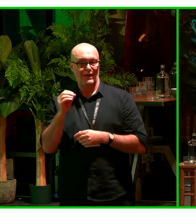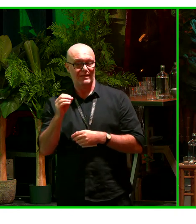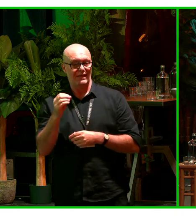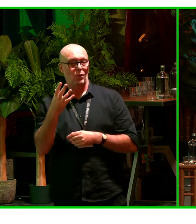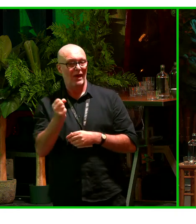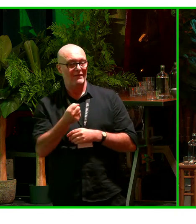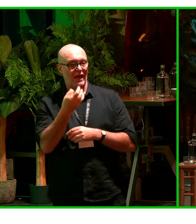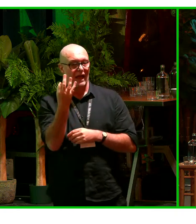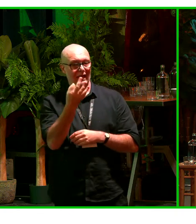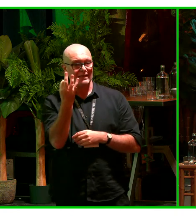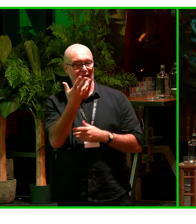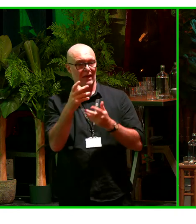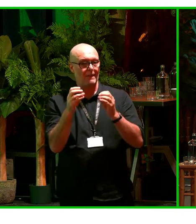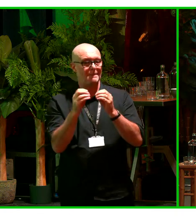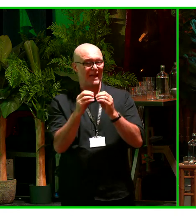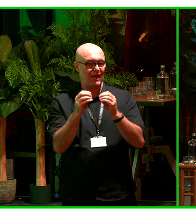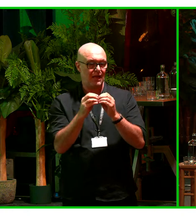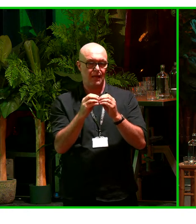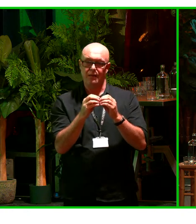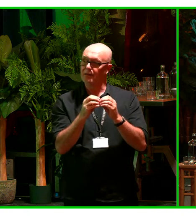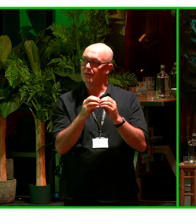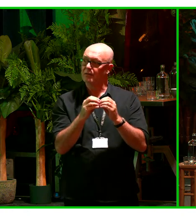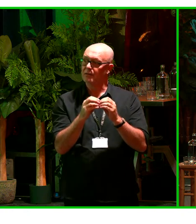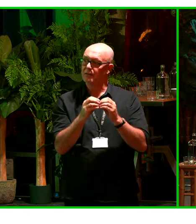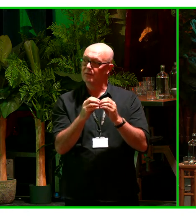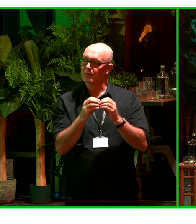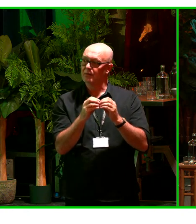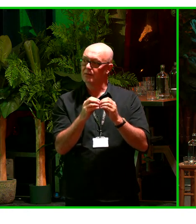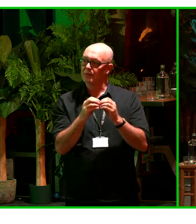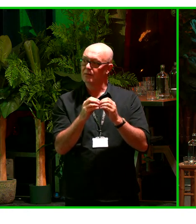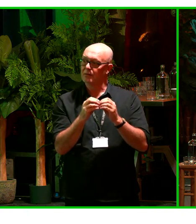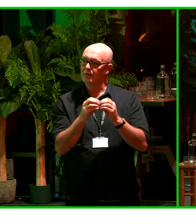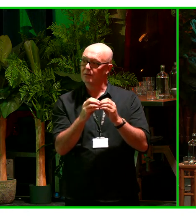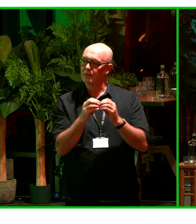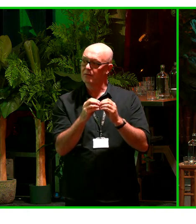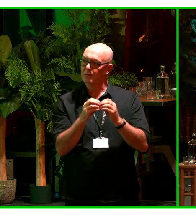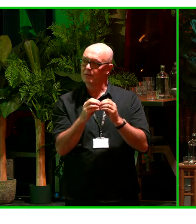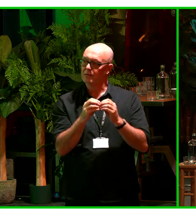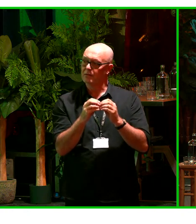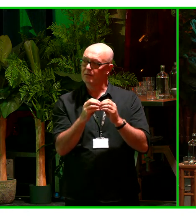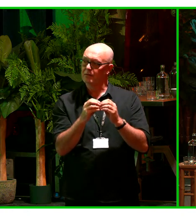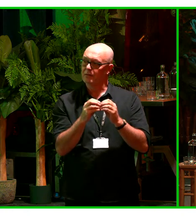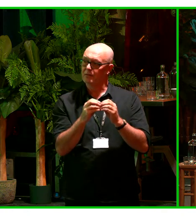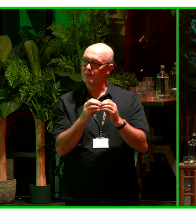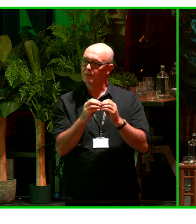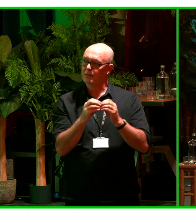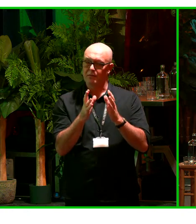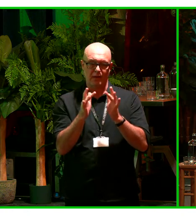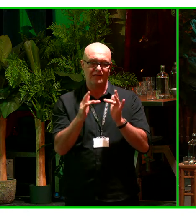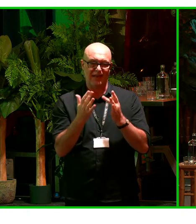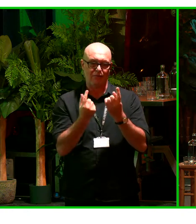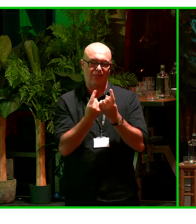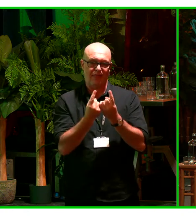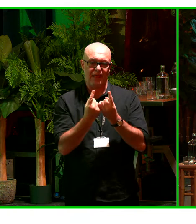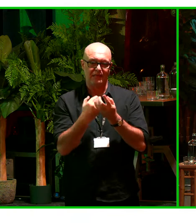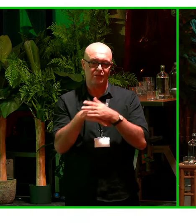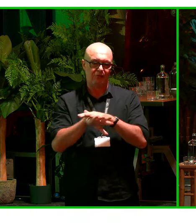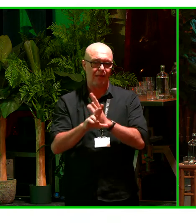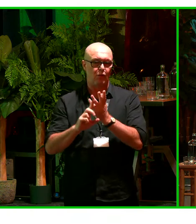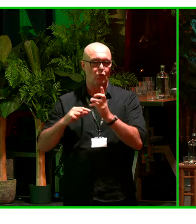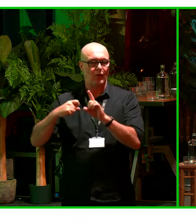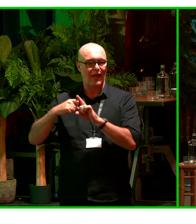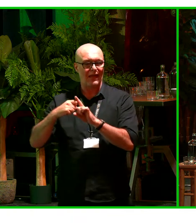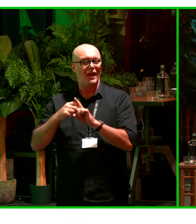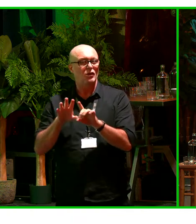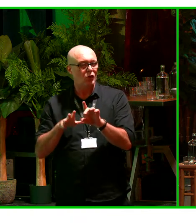non-domestic Internet of Things devices around the UK. By 2030, that'll be about 100 billion. So imagine the data that we can